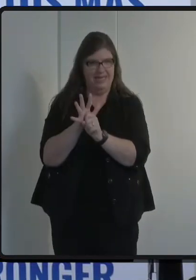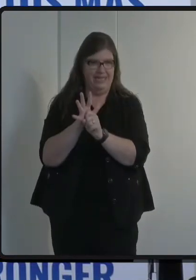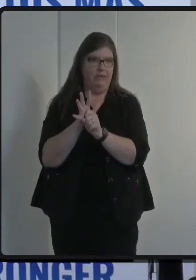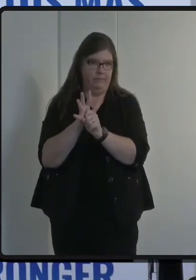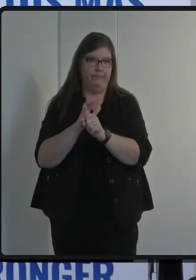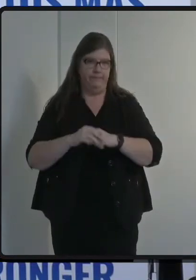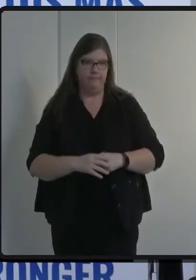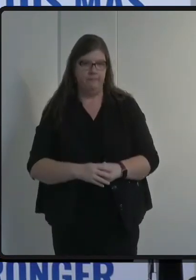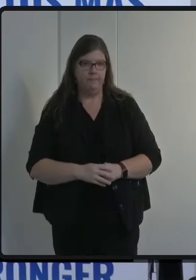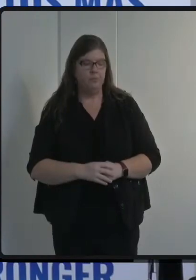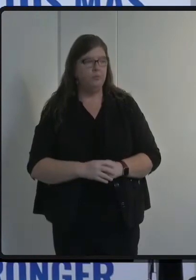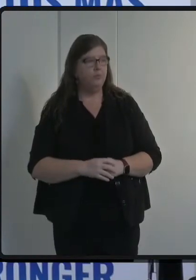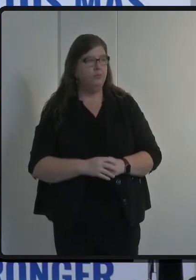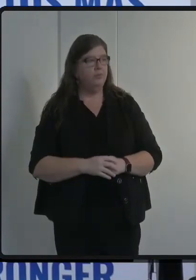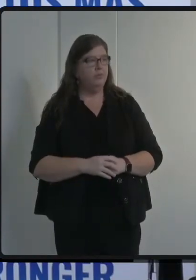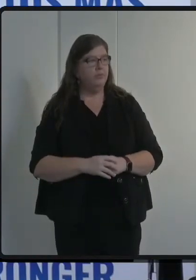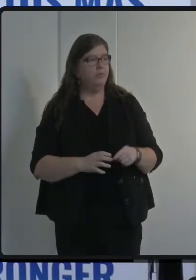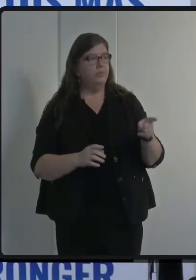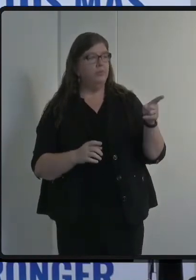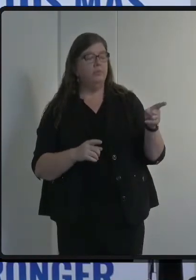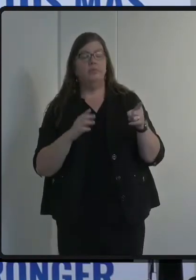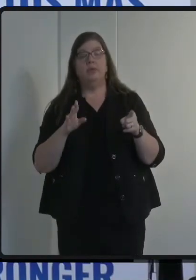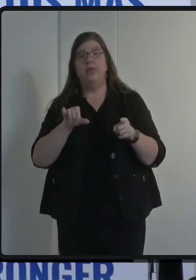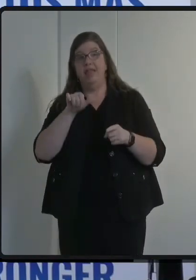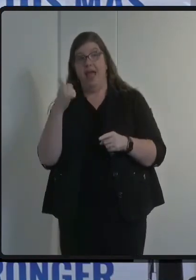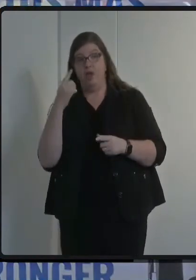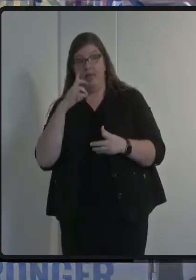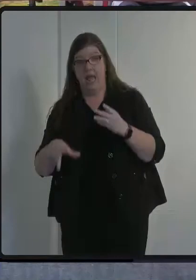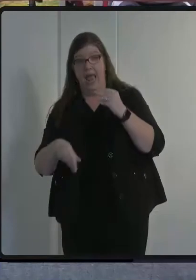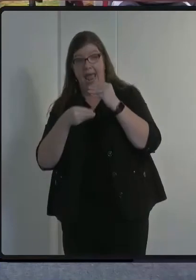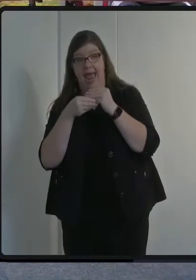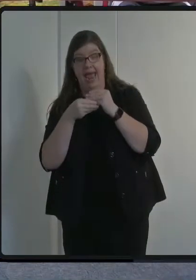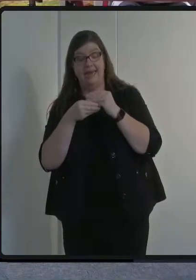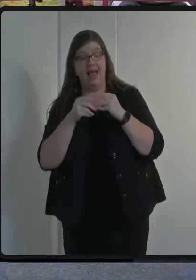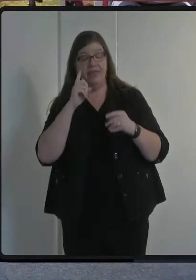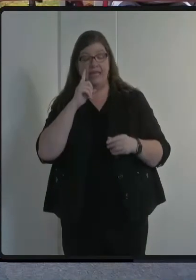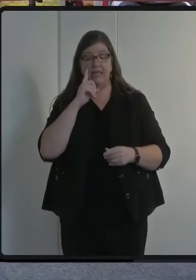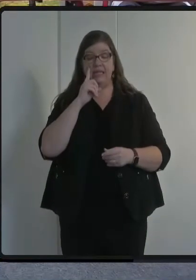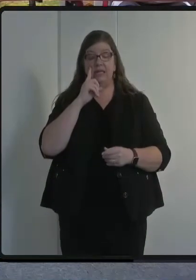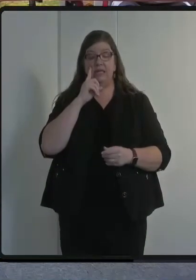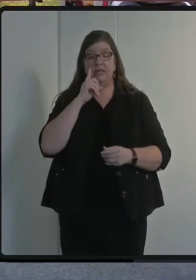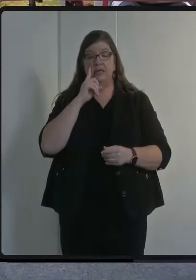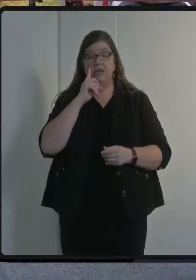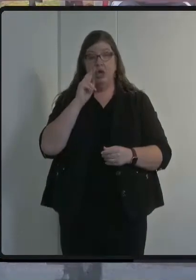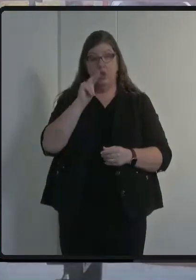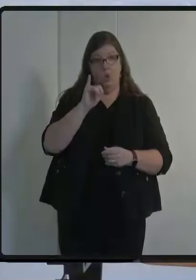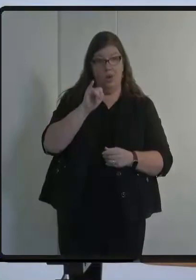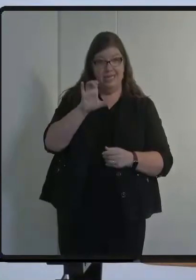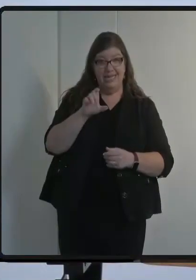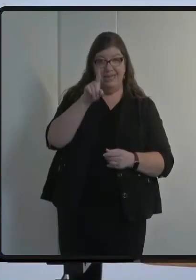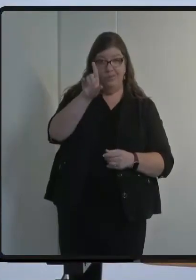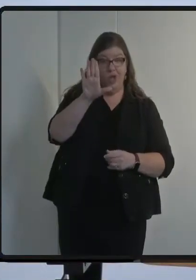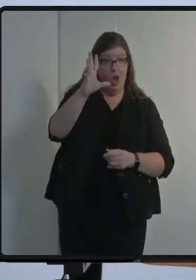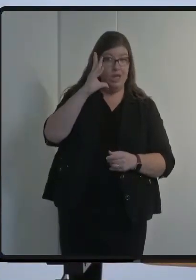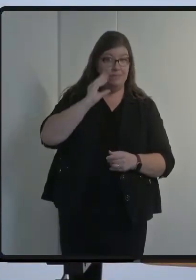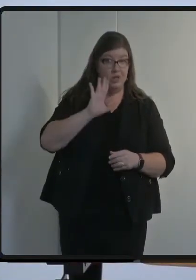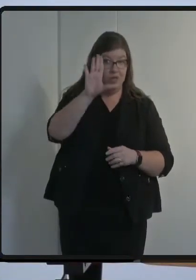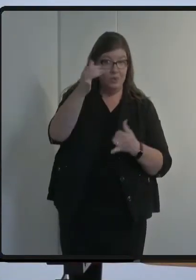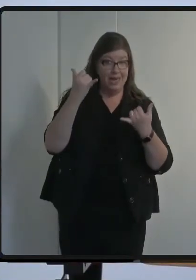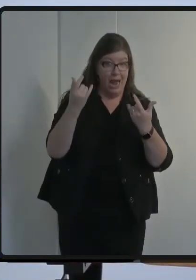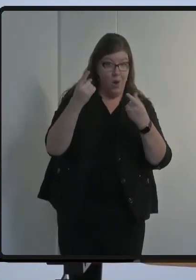pandemic. You know, the other thing I'd add too, Laura, is that I think the experience that New York City is going through